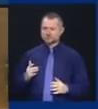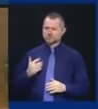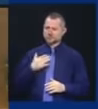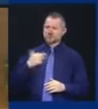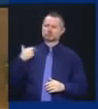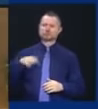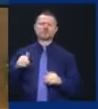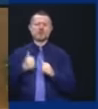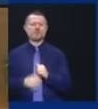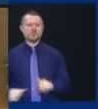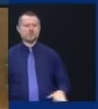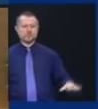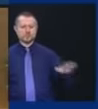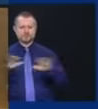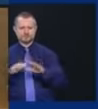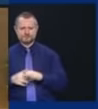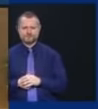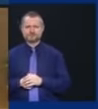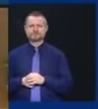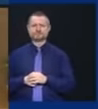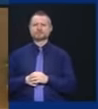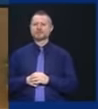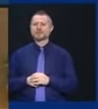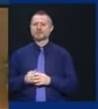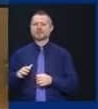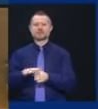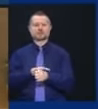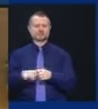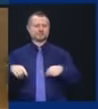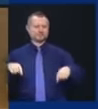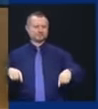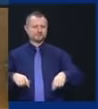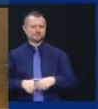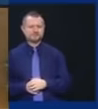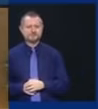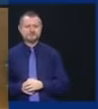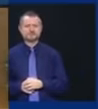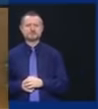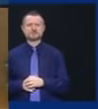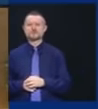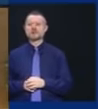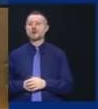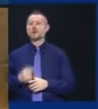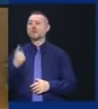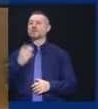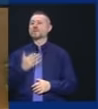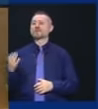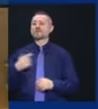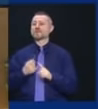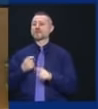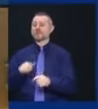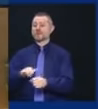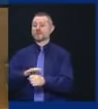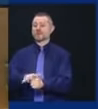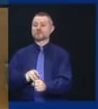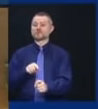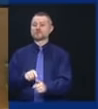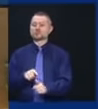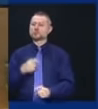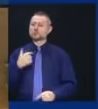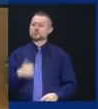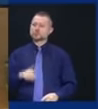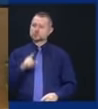over this area. One of the things that's happened with COVID is it's united